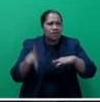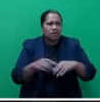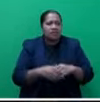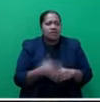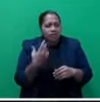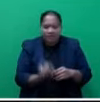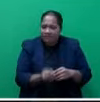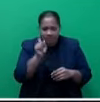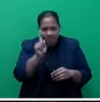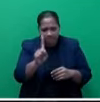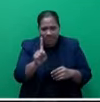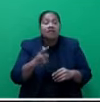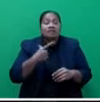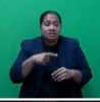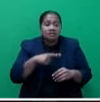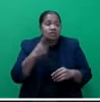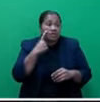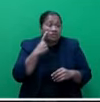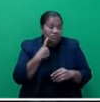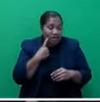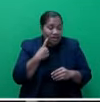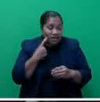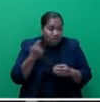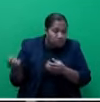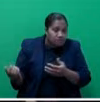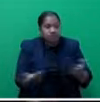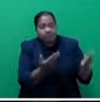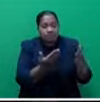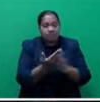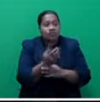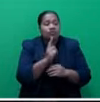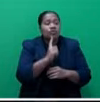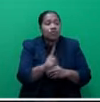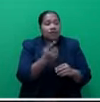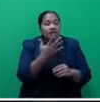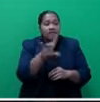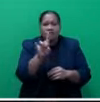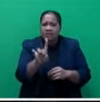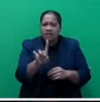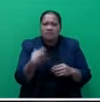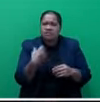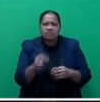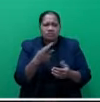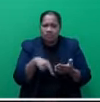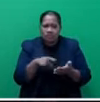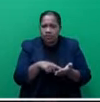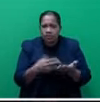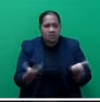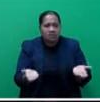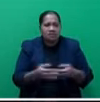why when we try and ram through bills through Order 51, there is no recourse. I mean, in